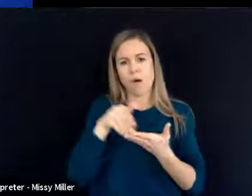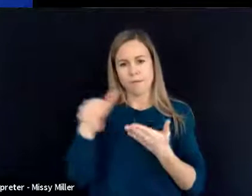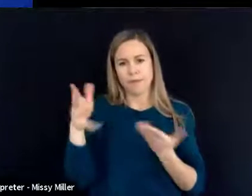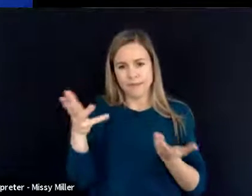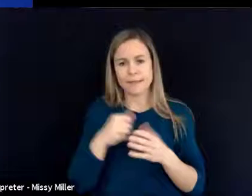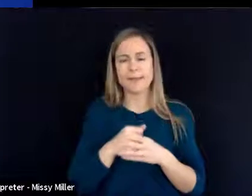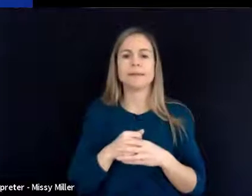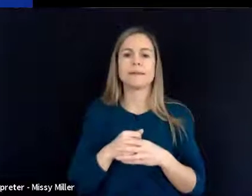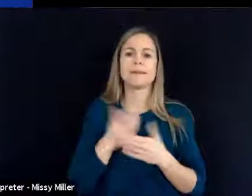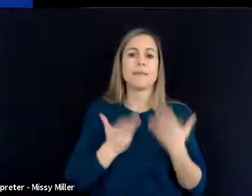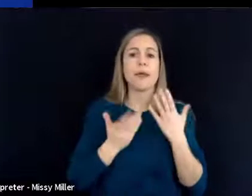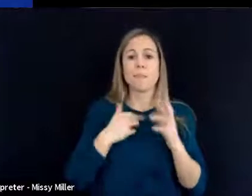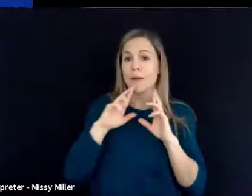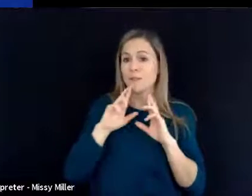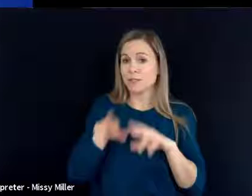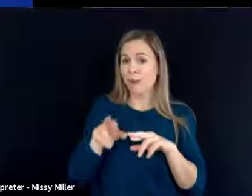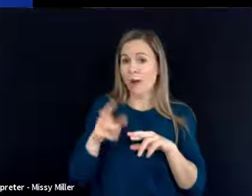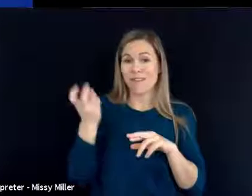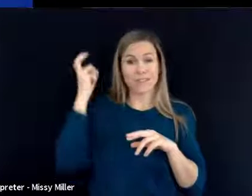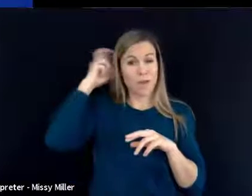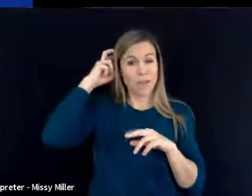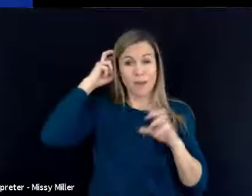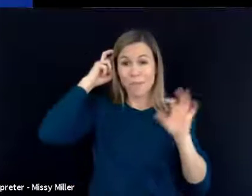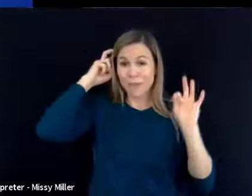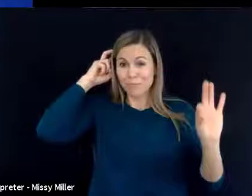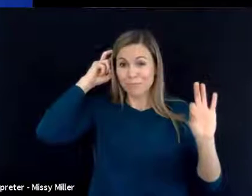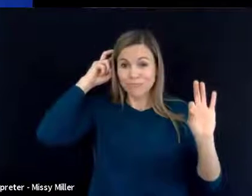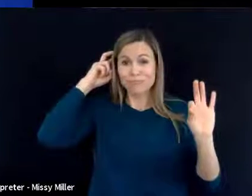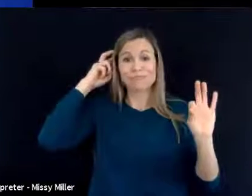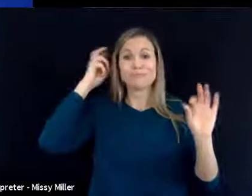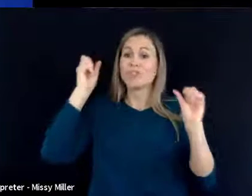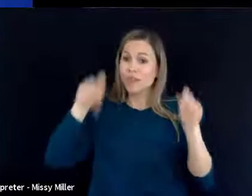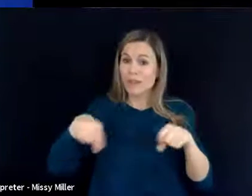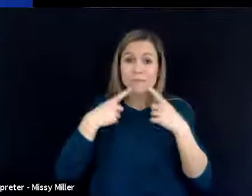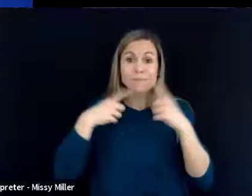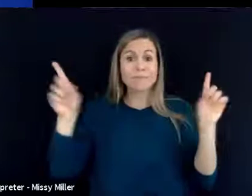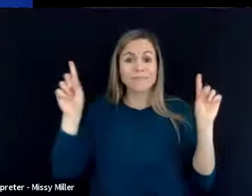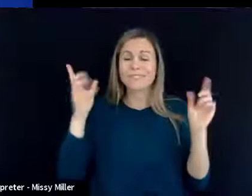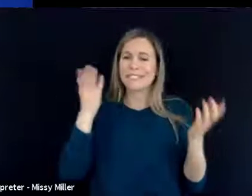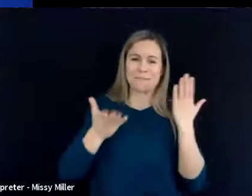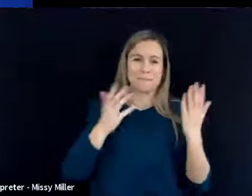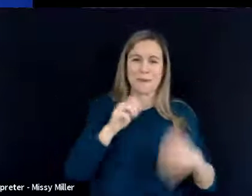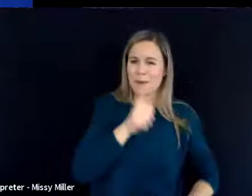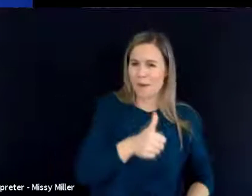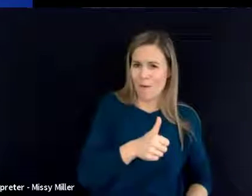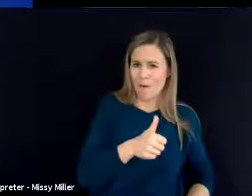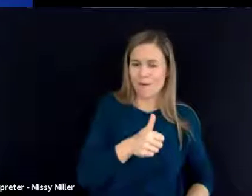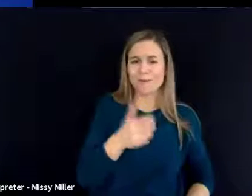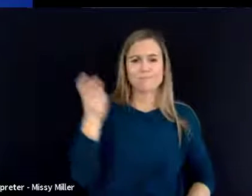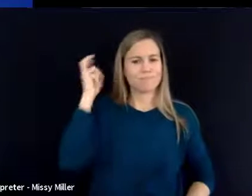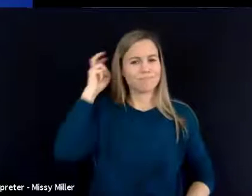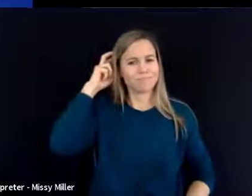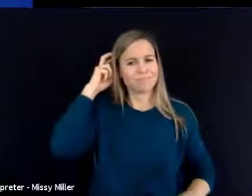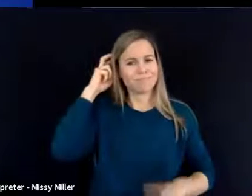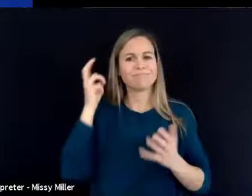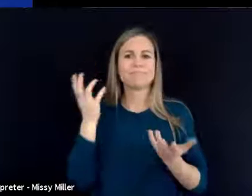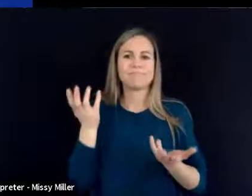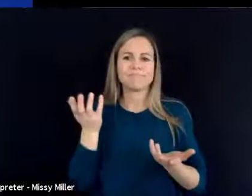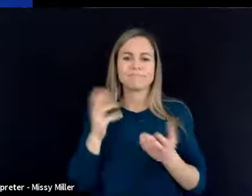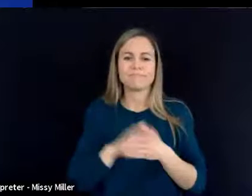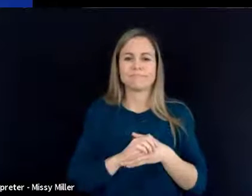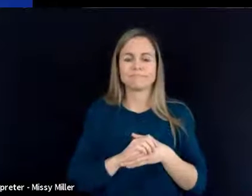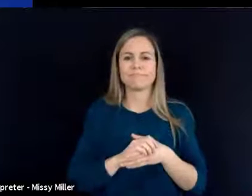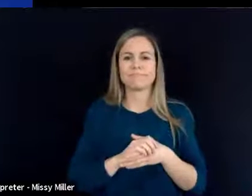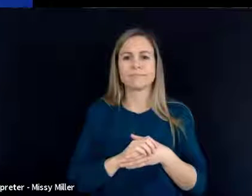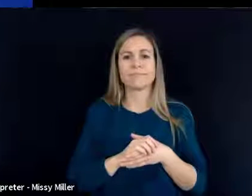not respond to a cochlear implant for the reasons I explained in conjunction with the last slide.